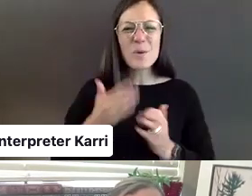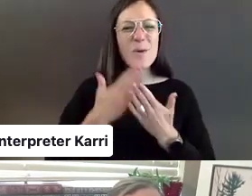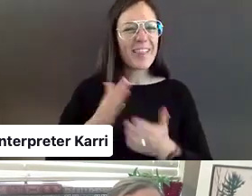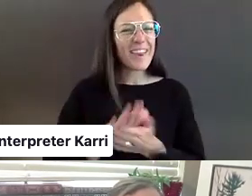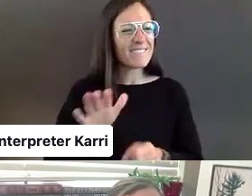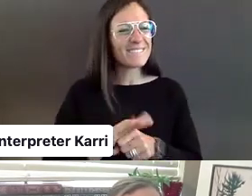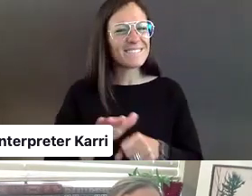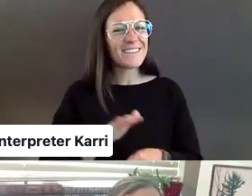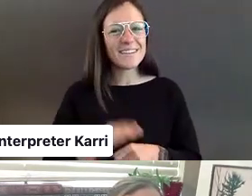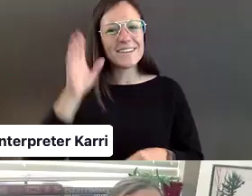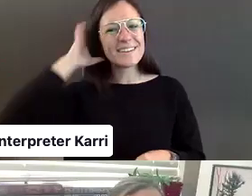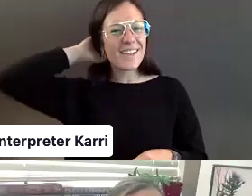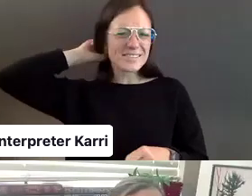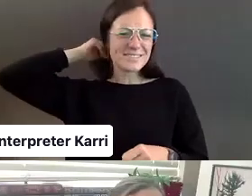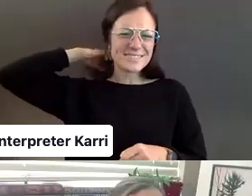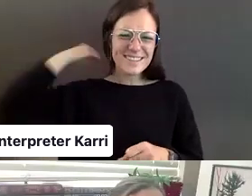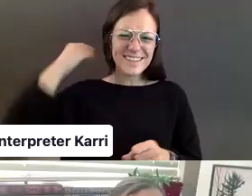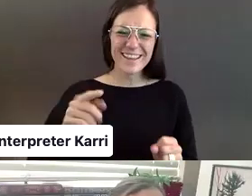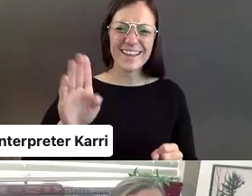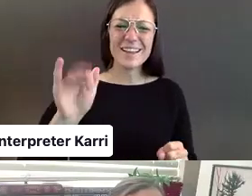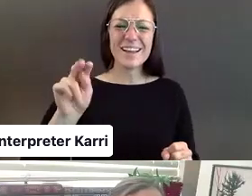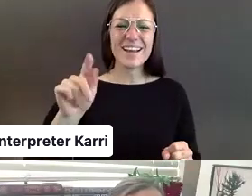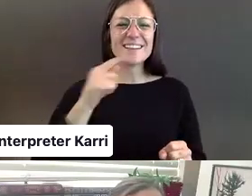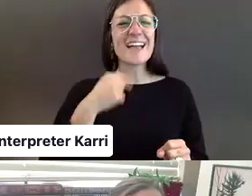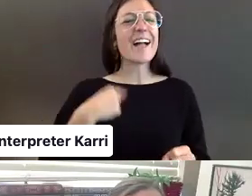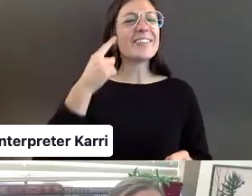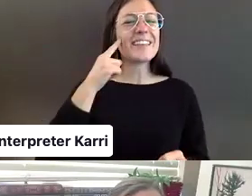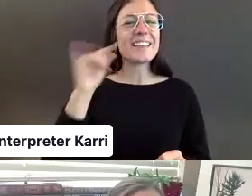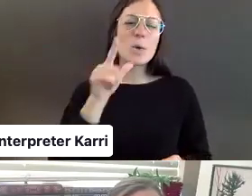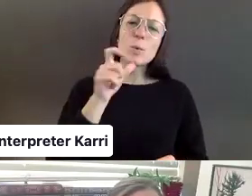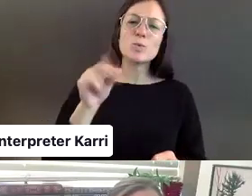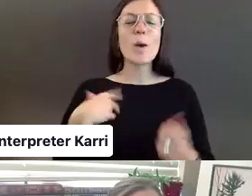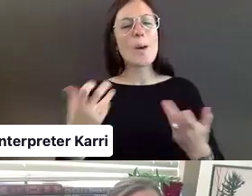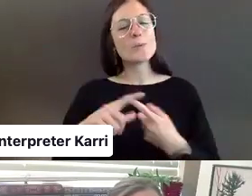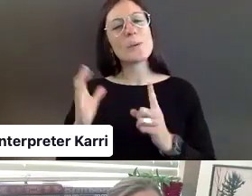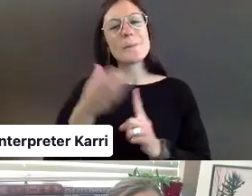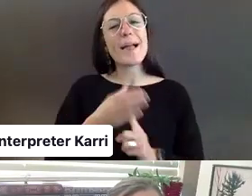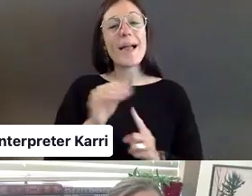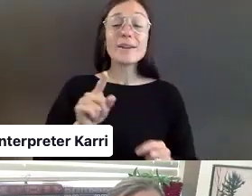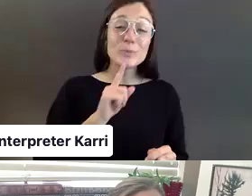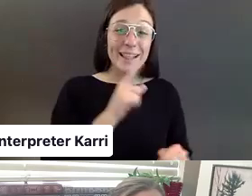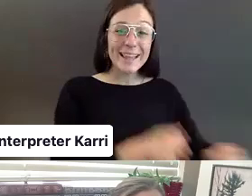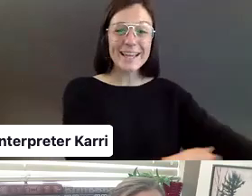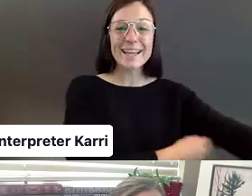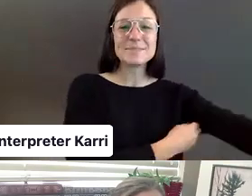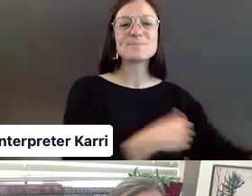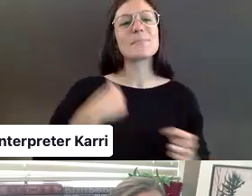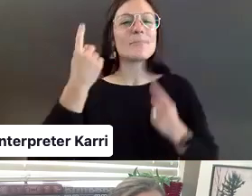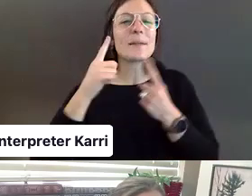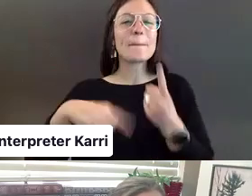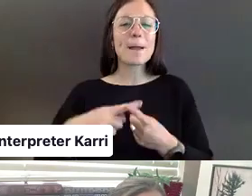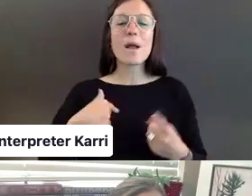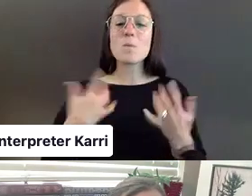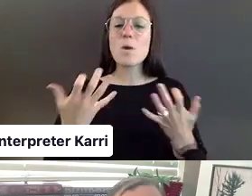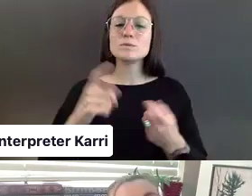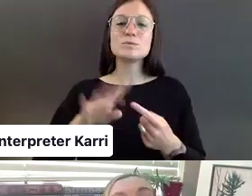like, clothes. yeah. And I think that when I think of who would I like to play, and realistically, I'm thinking about wanting to be